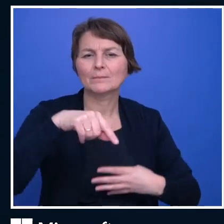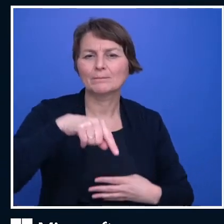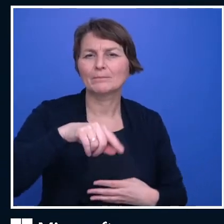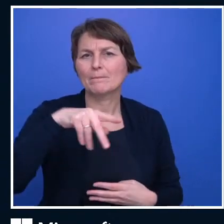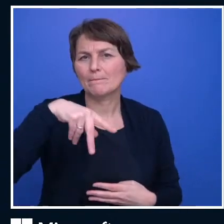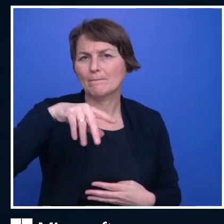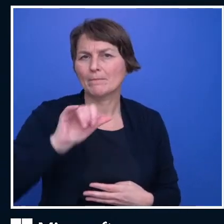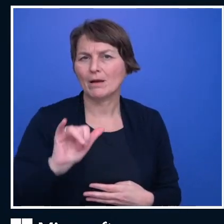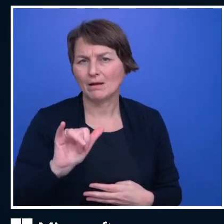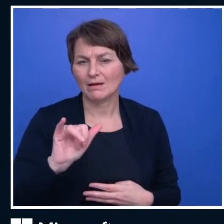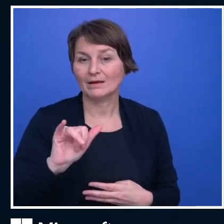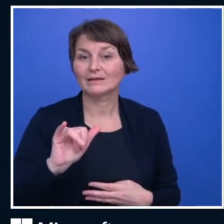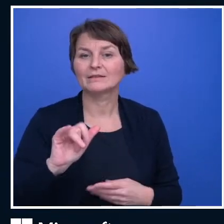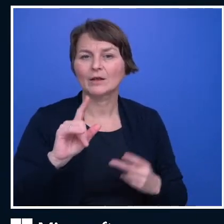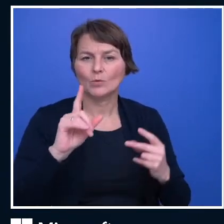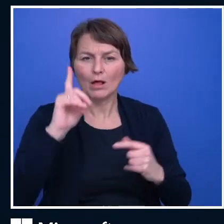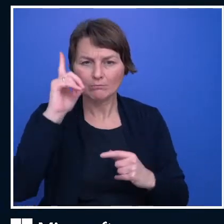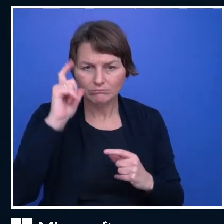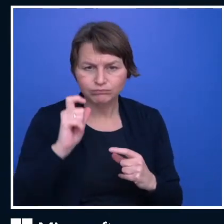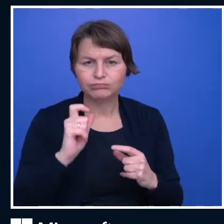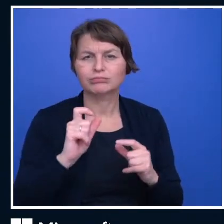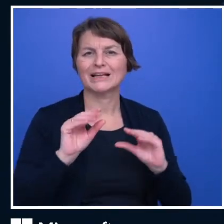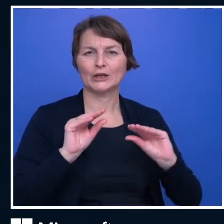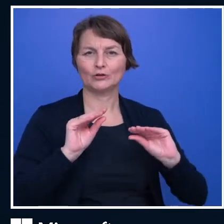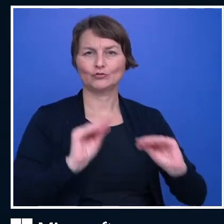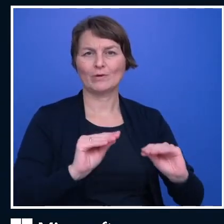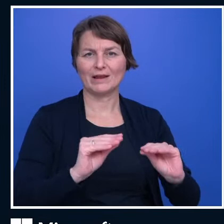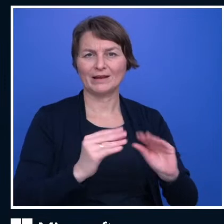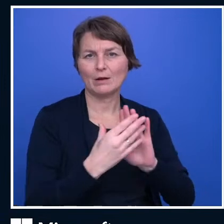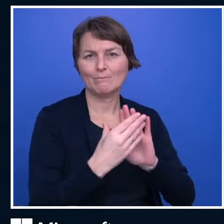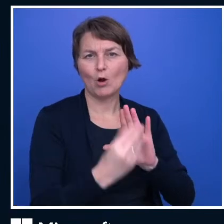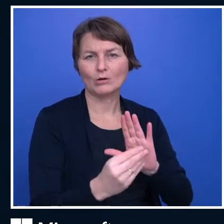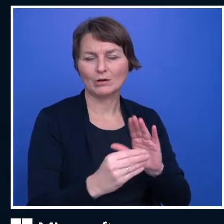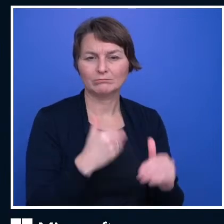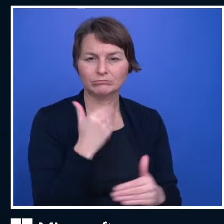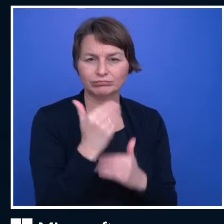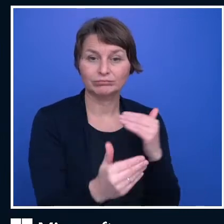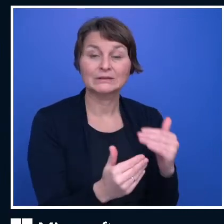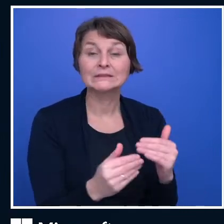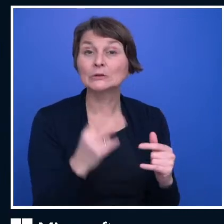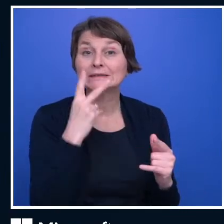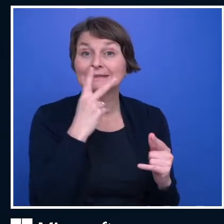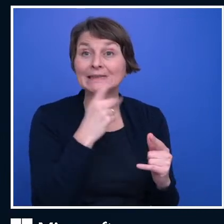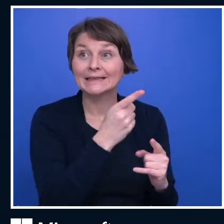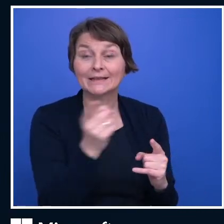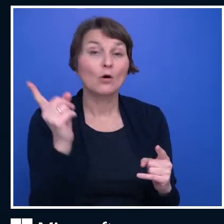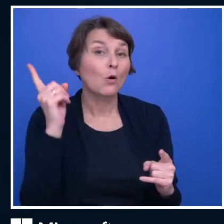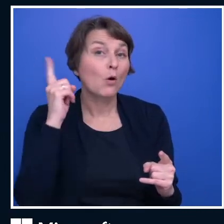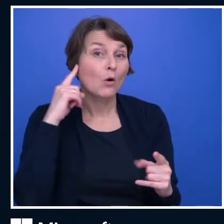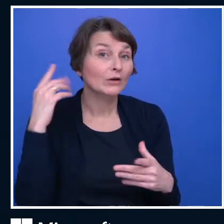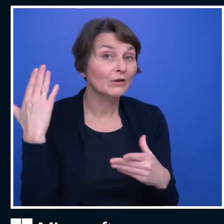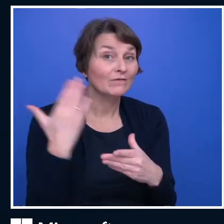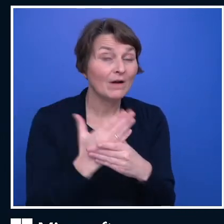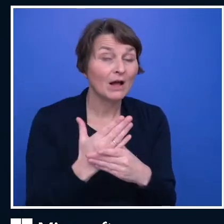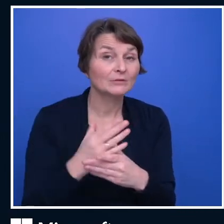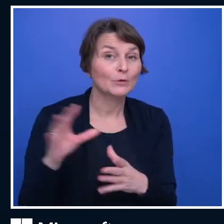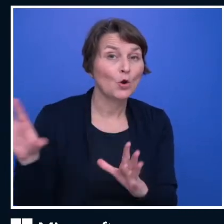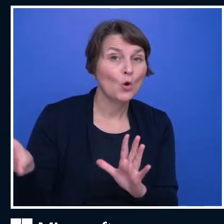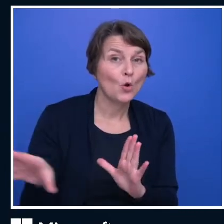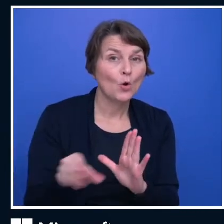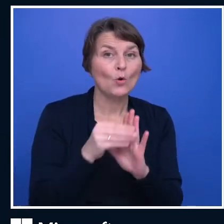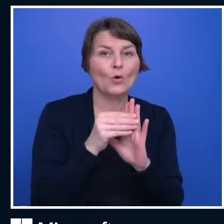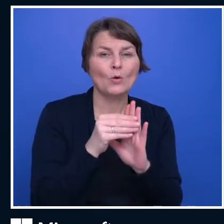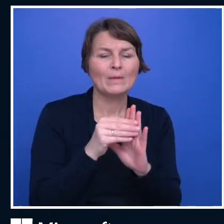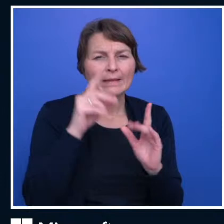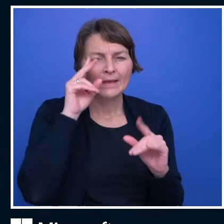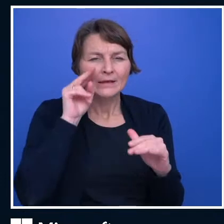is taking up completely unseen audio files and trying to predict, the class